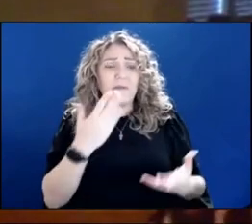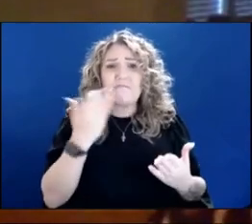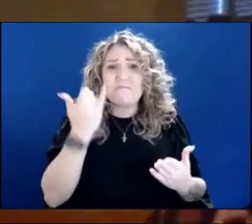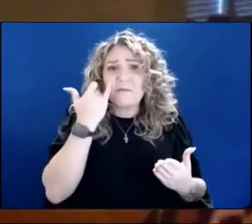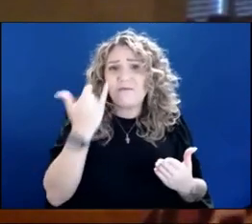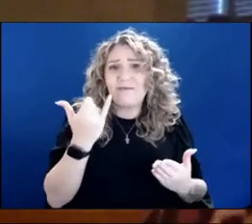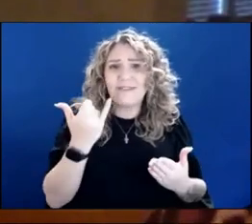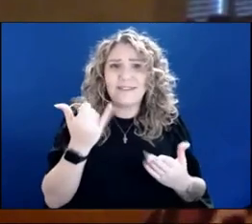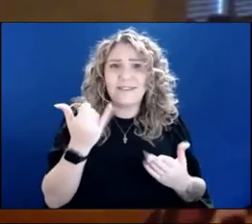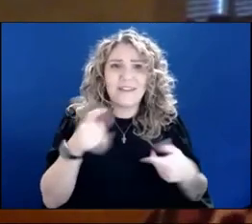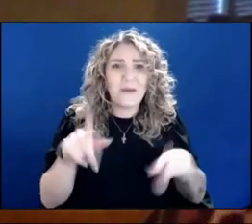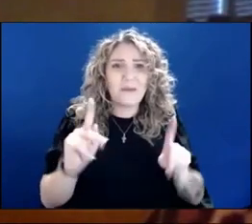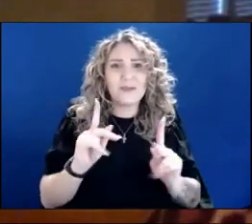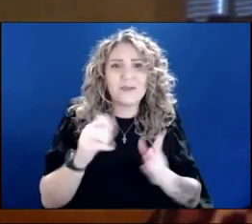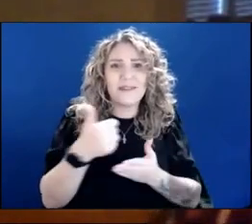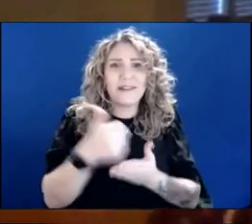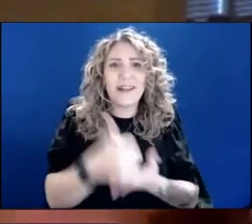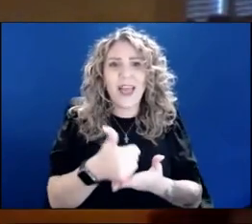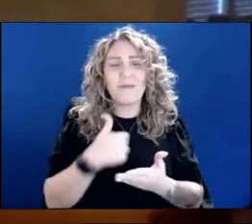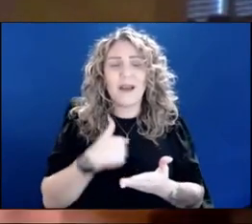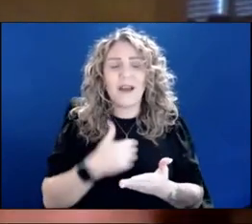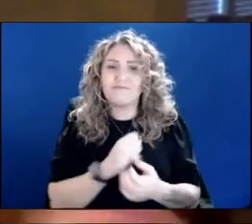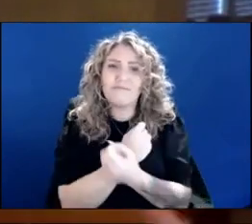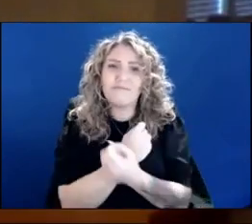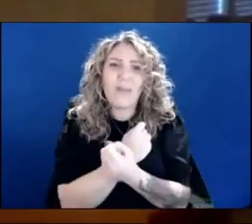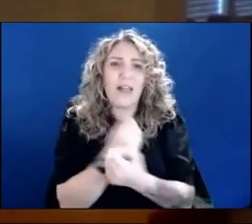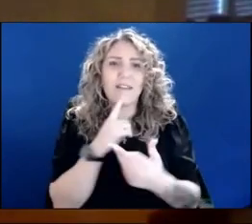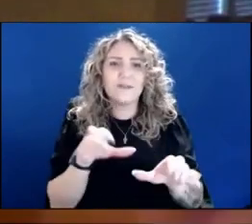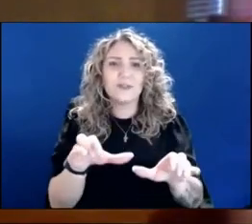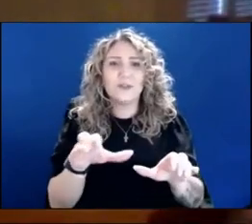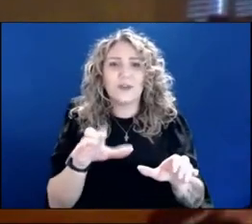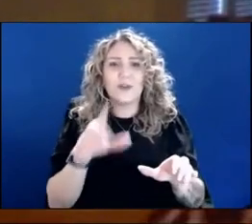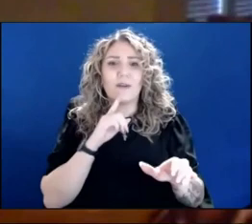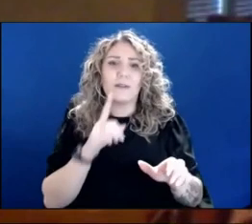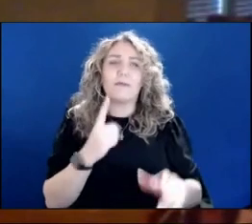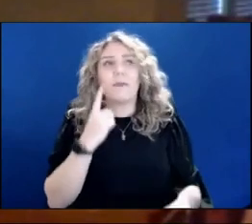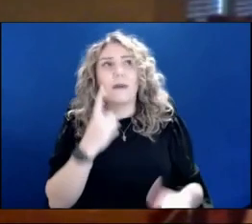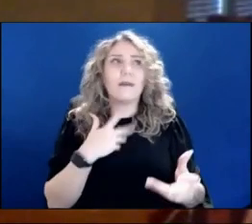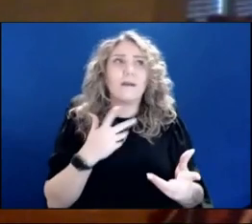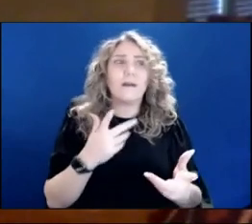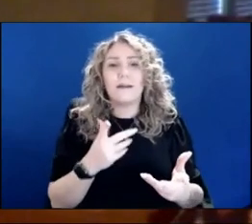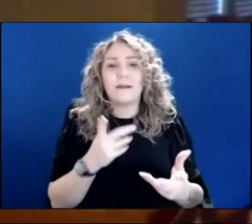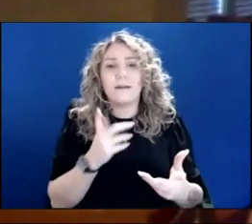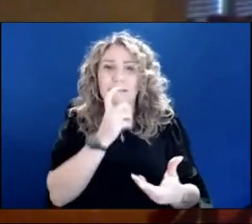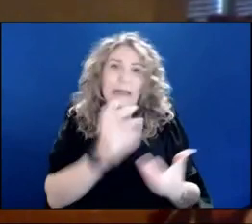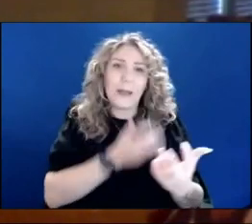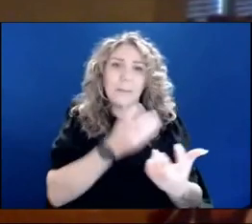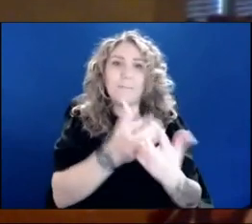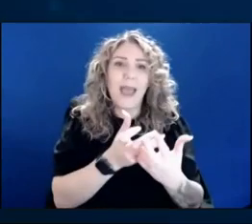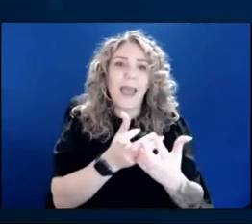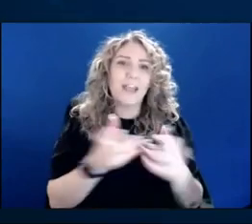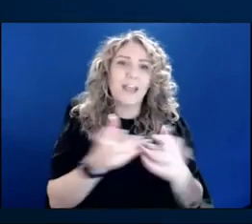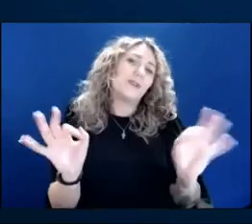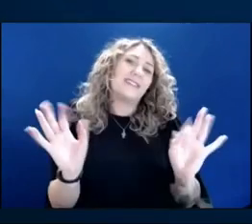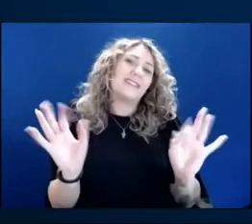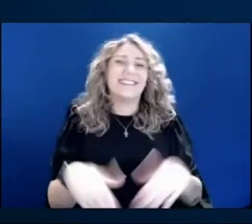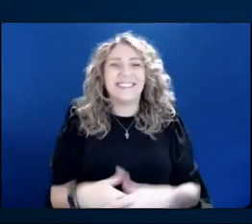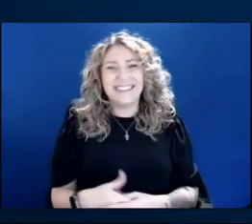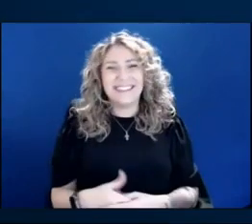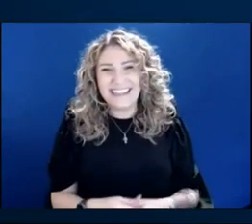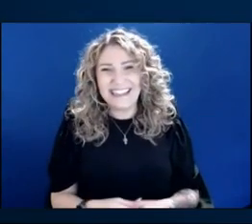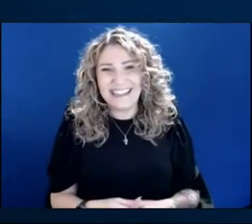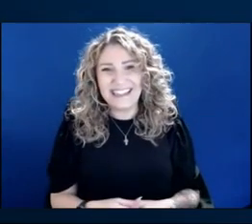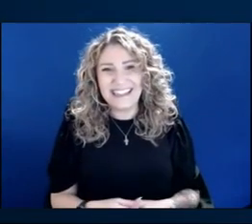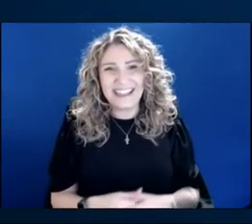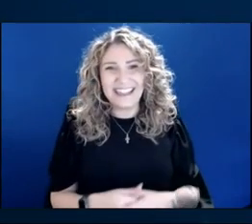her, I would love to do that. And of course thought, well, I'm going to be a match. I'm just going to donate this kidney. No big deal. Of course. That's kind of how you tackle